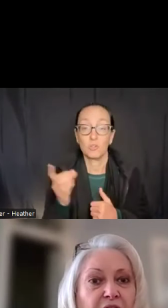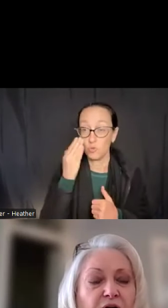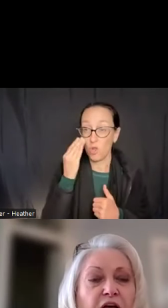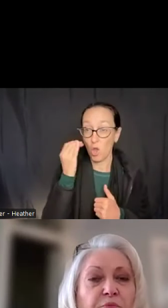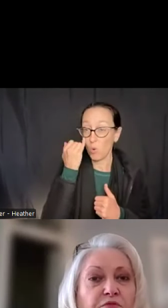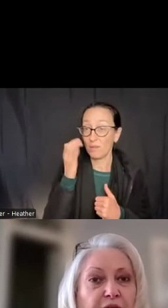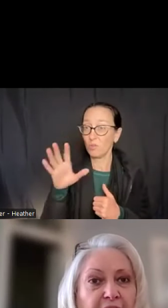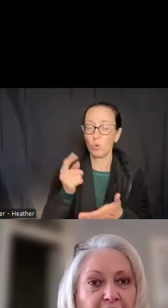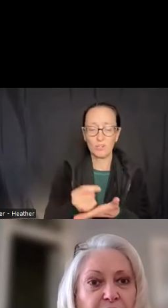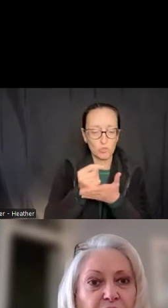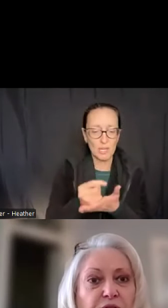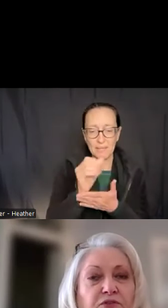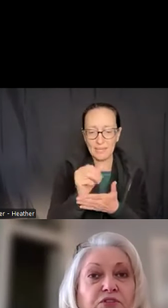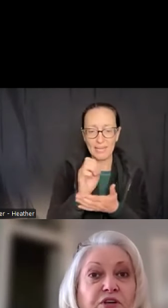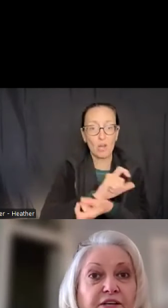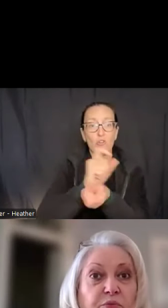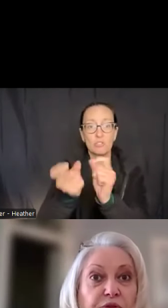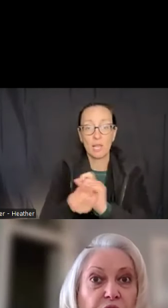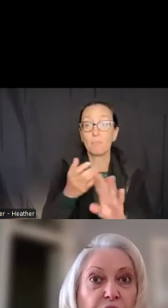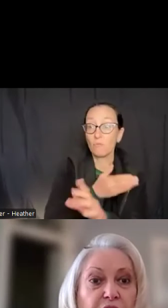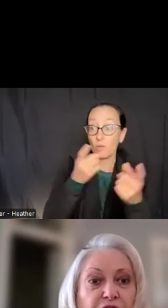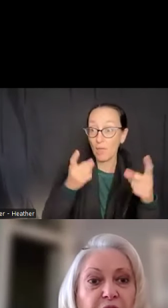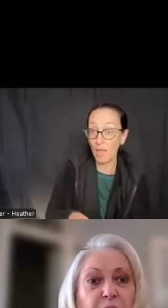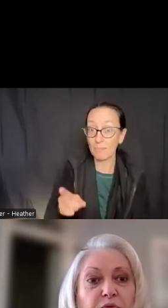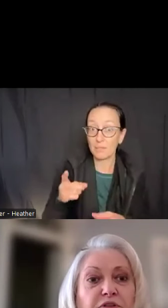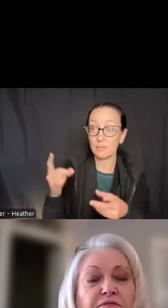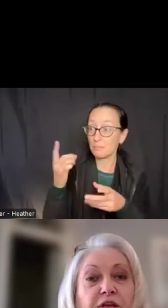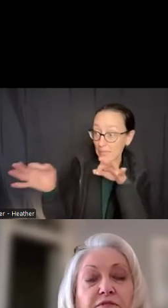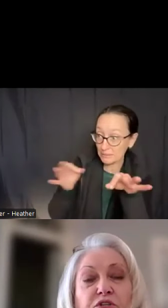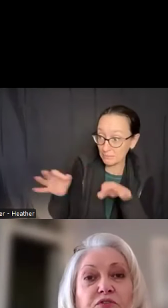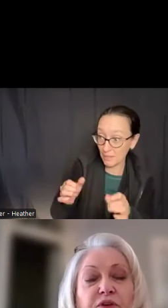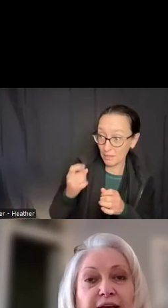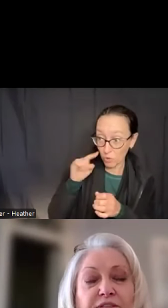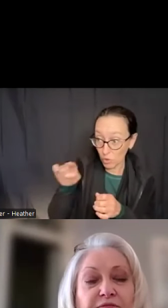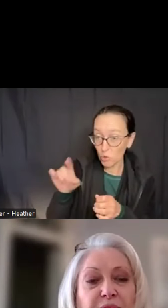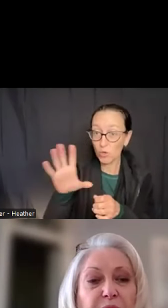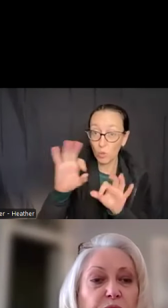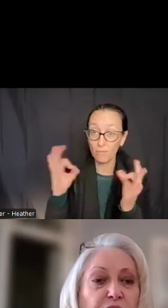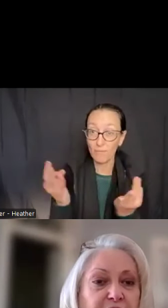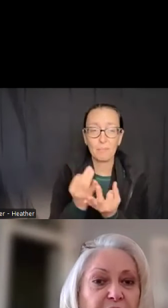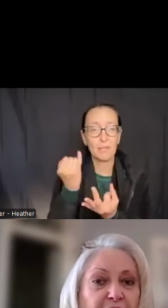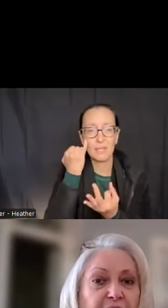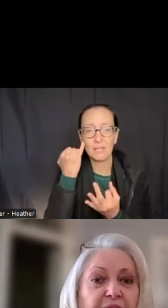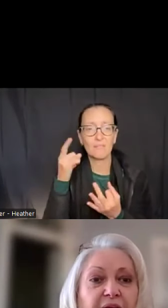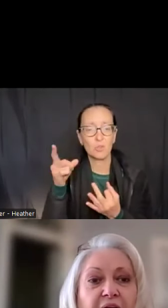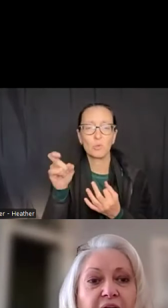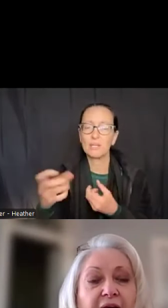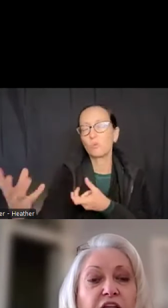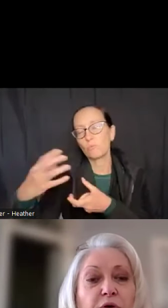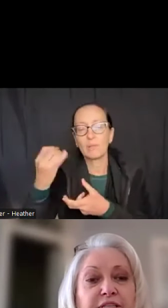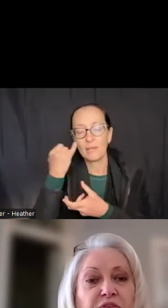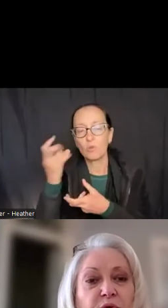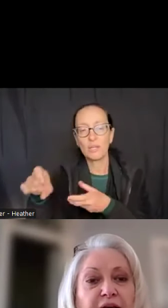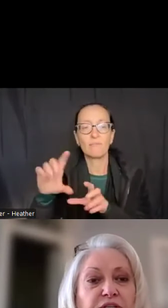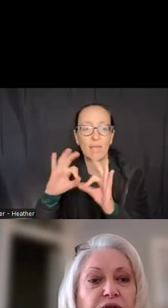and care before they happen? Are those discussed with you and your family members if you choose to ask them to participate?